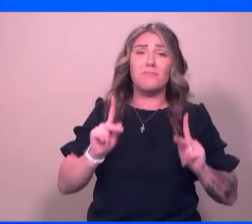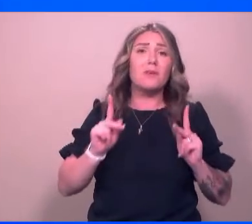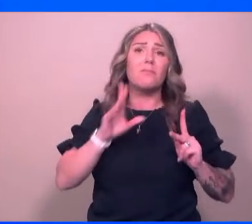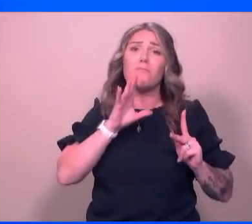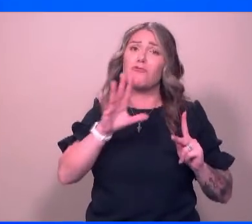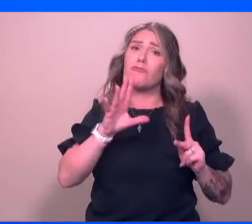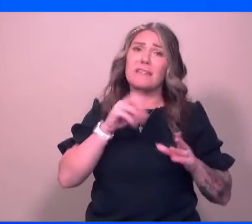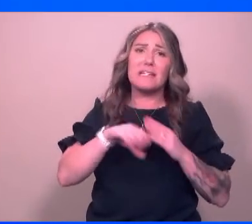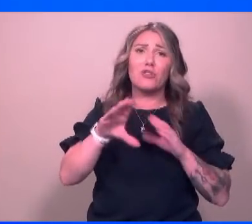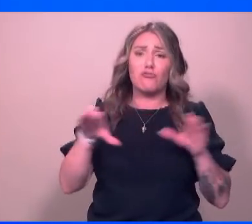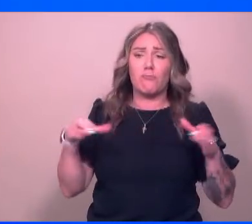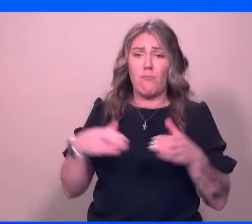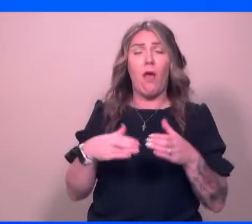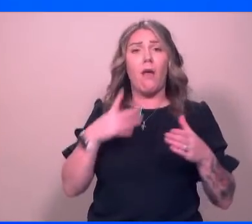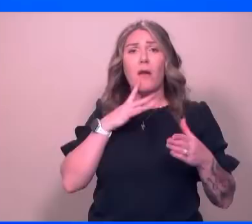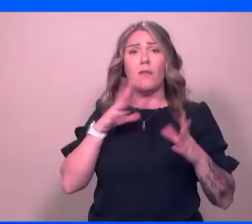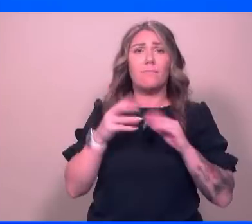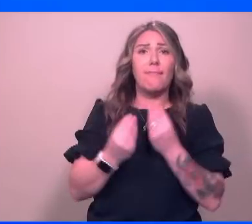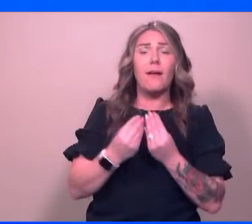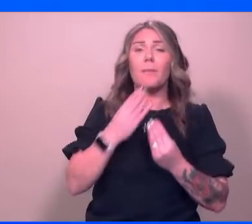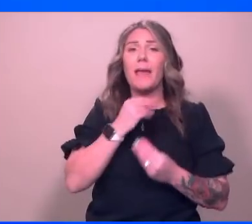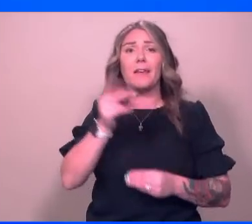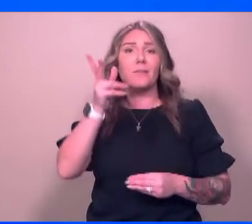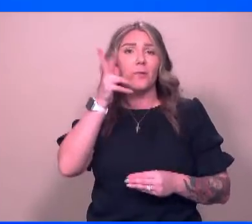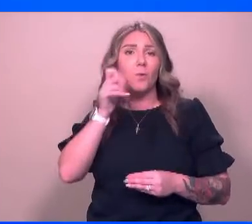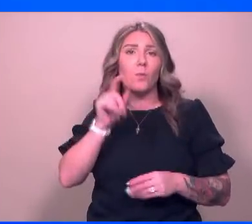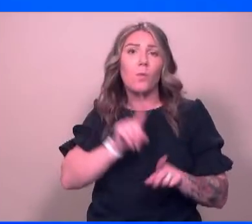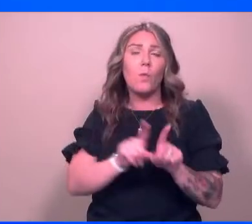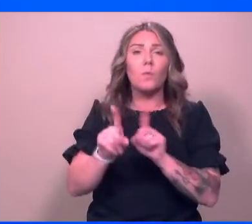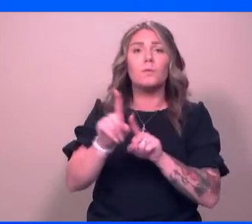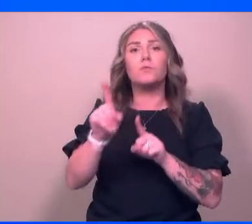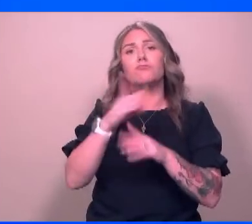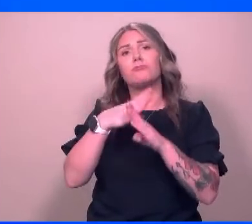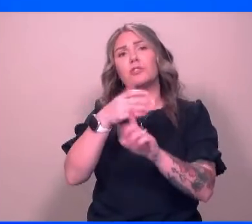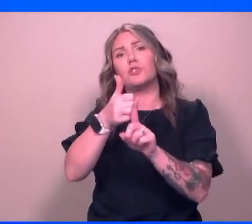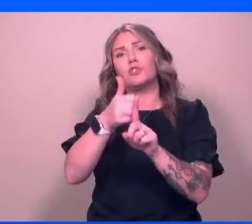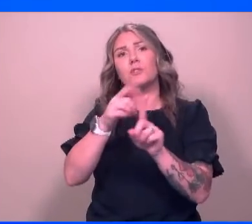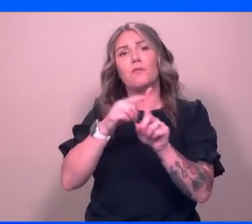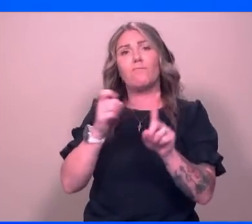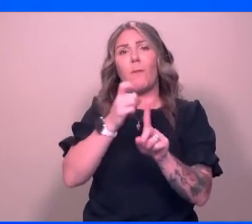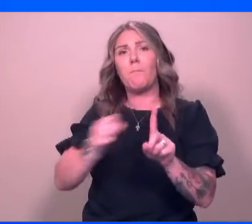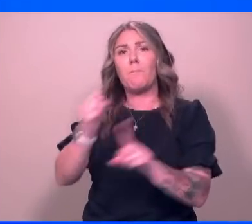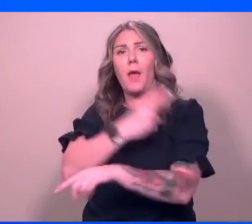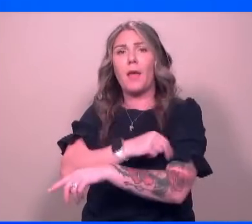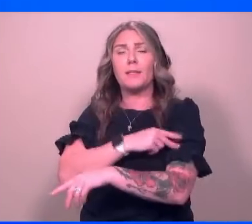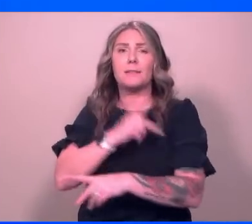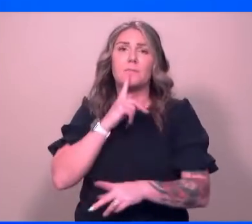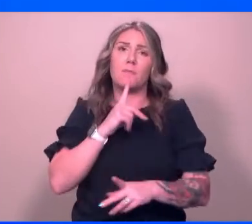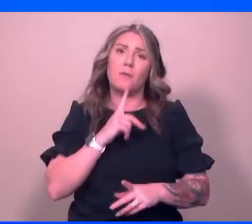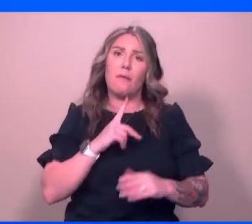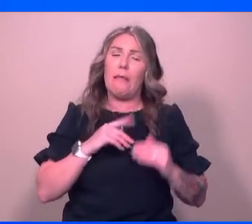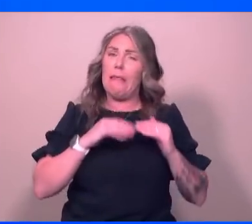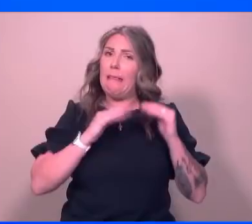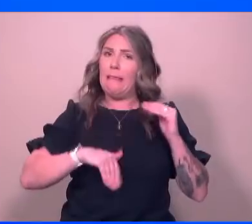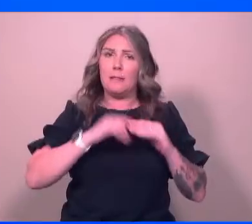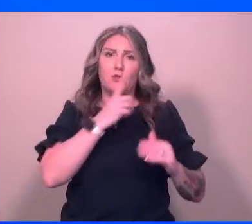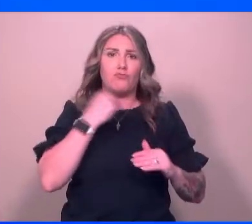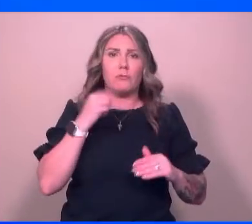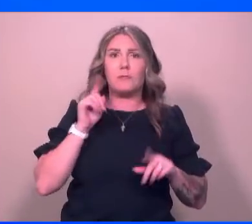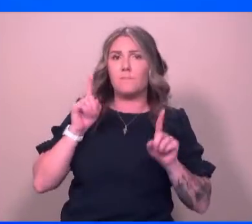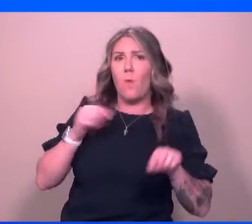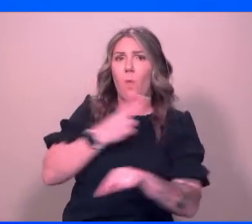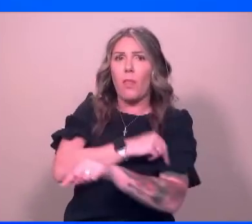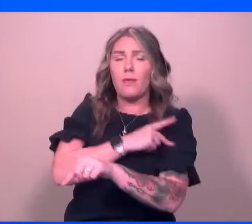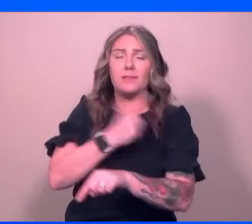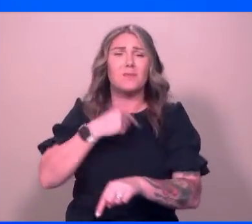you in your bubble. And as we have just heard, you will also protect yourself against hospitalization. You will have much less risk of going to the hospital, and that's what